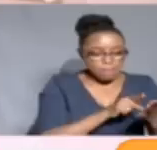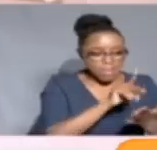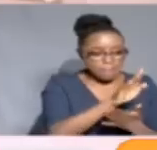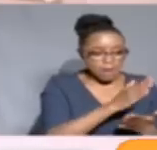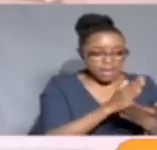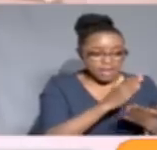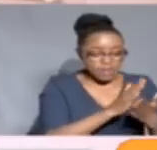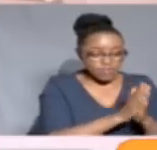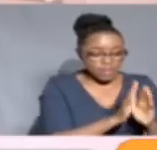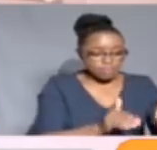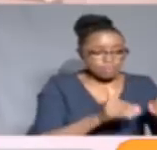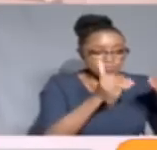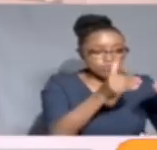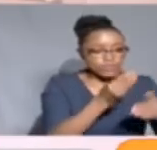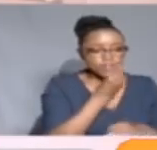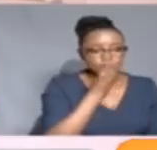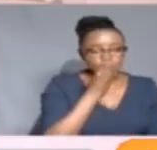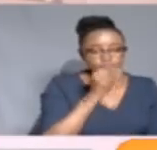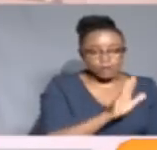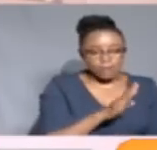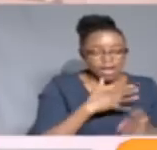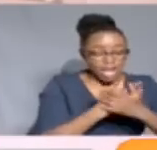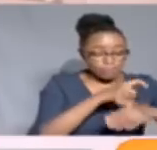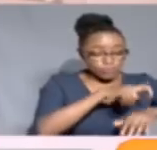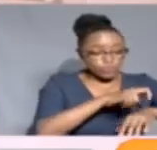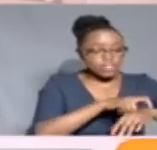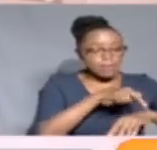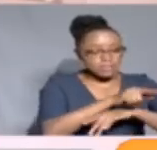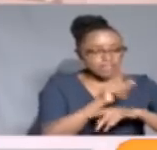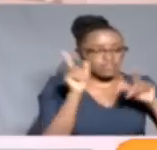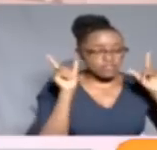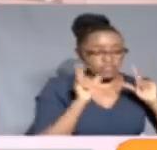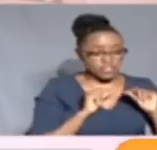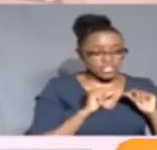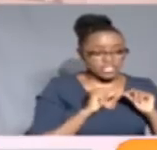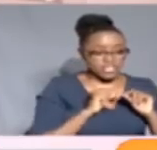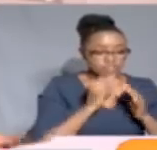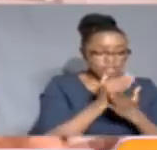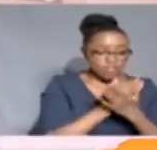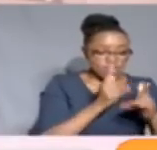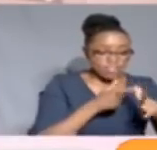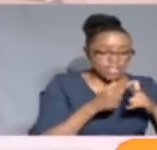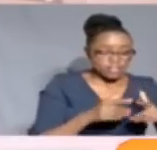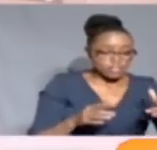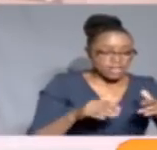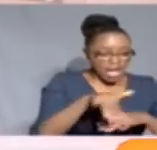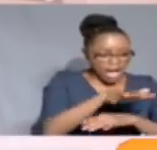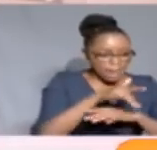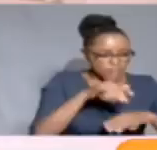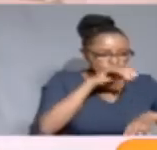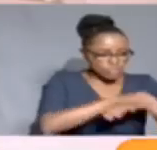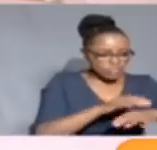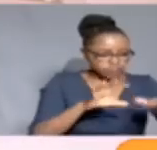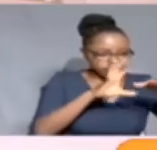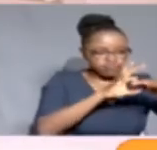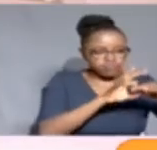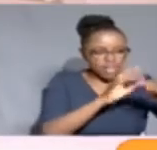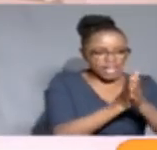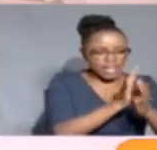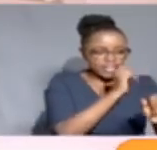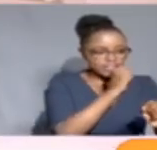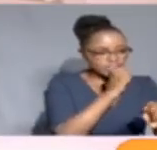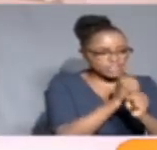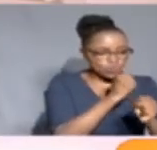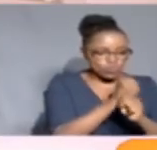rent and providing his food until he was able to finish this course and get a place to attach himself and earn a living. So